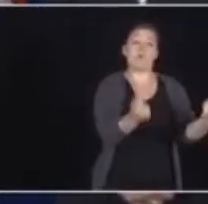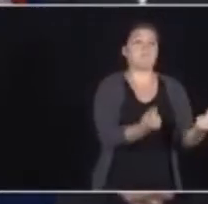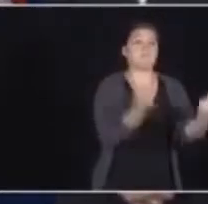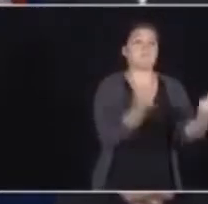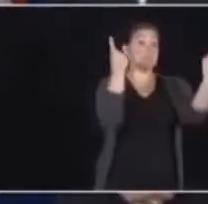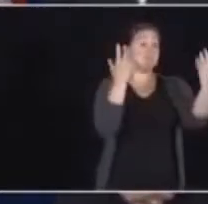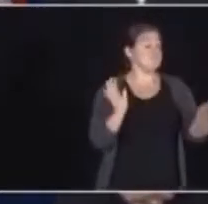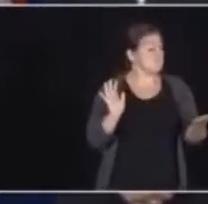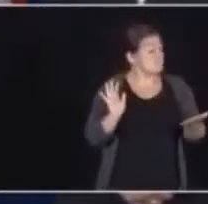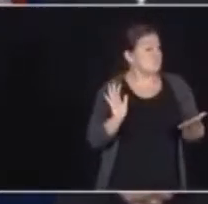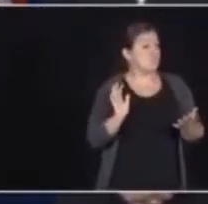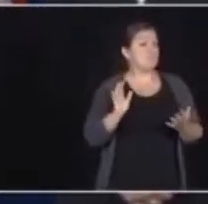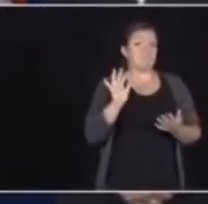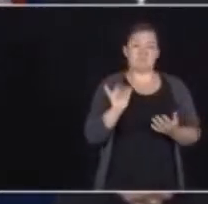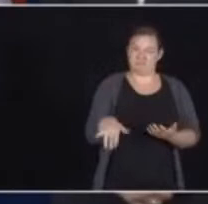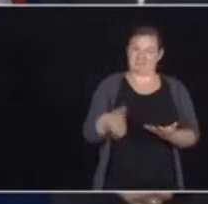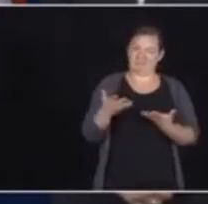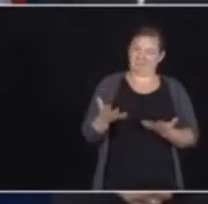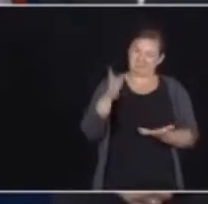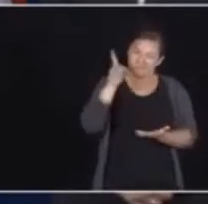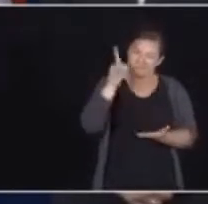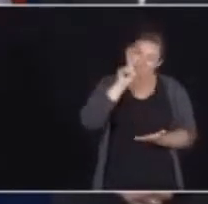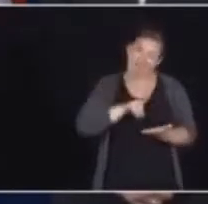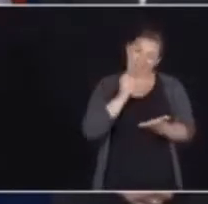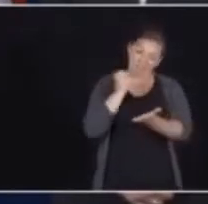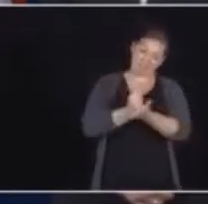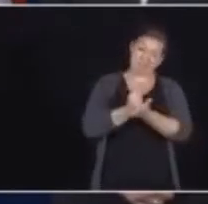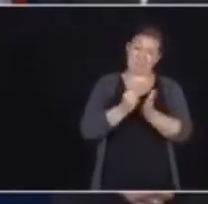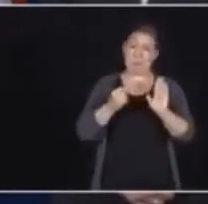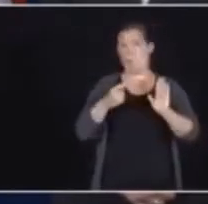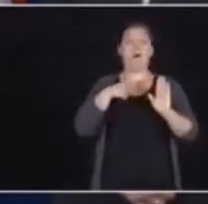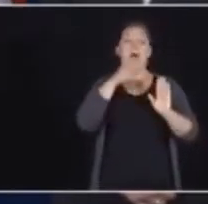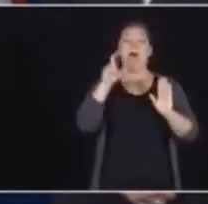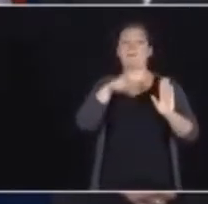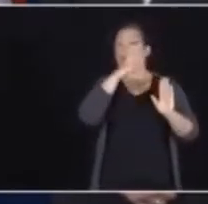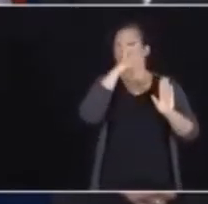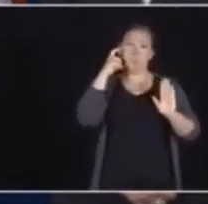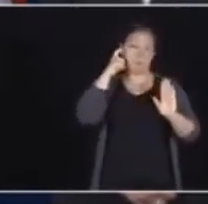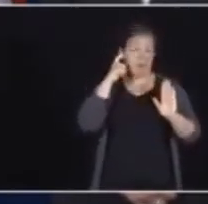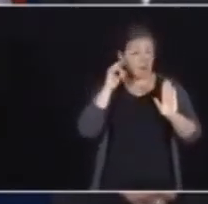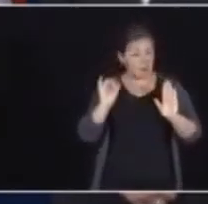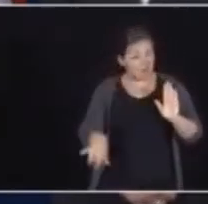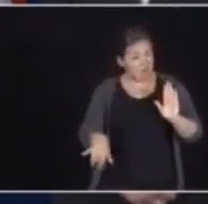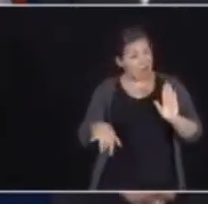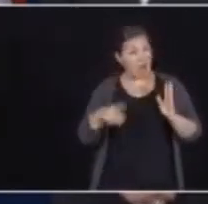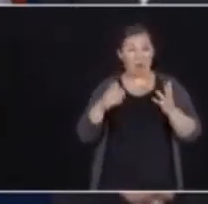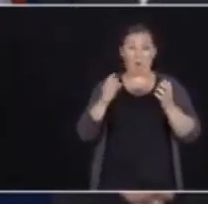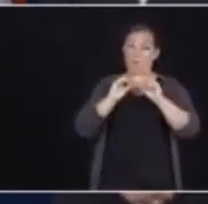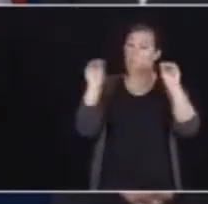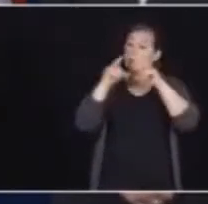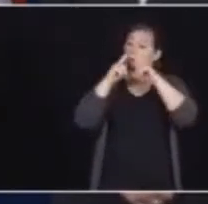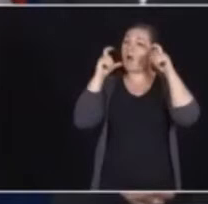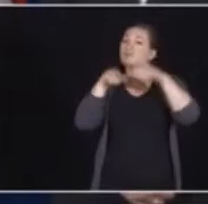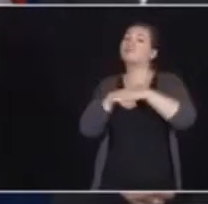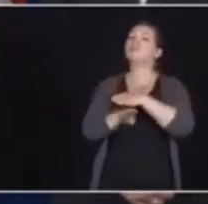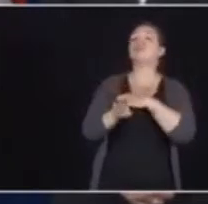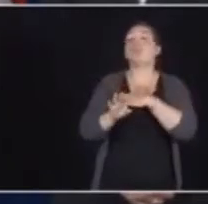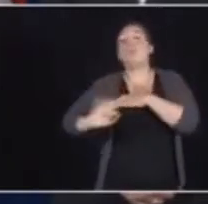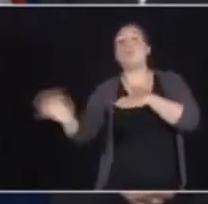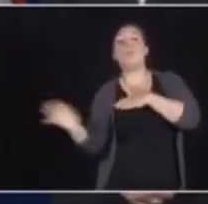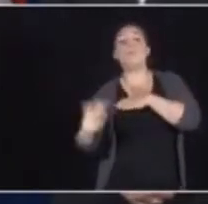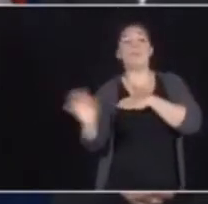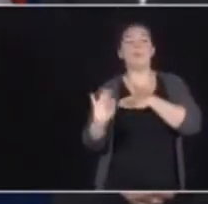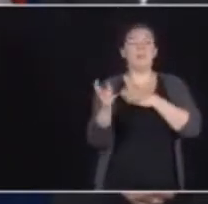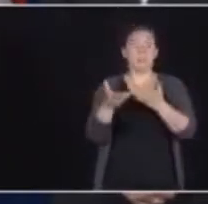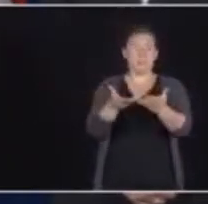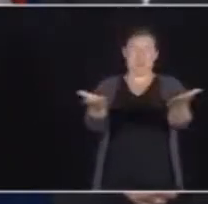put fraudulent cards to get away and be able to go into the store. To be responsible.